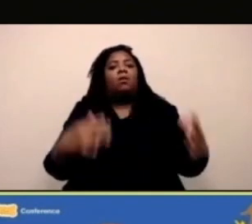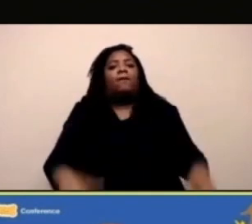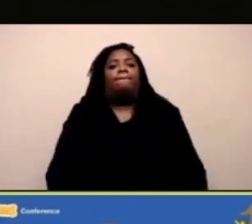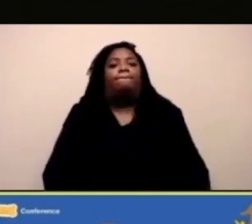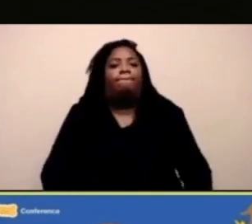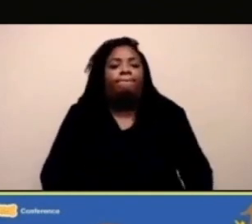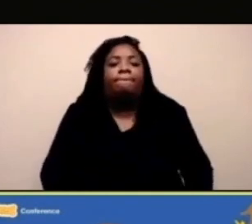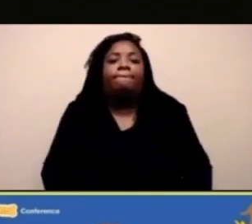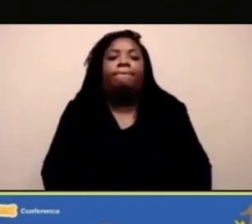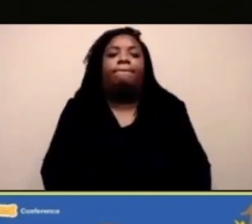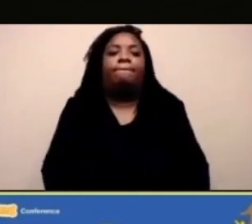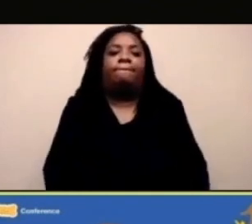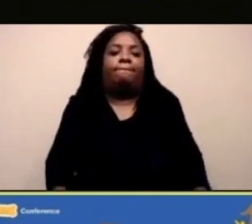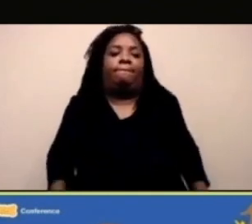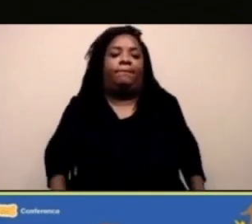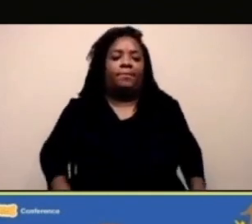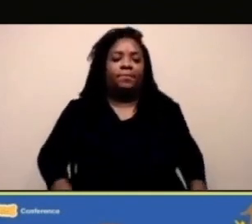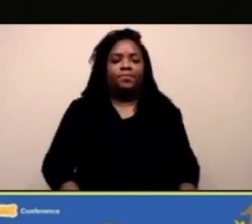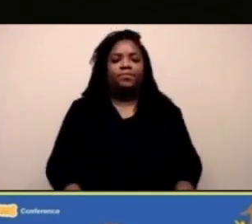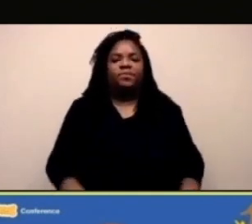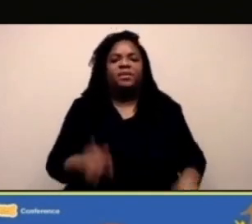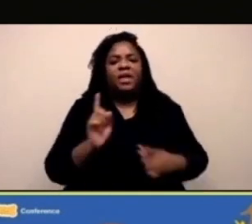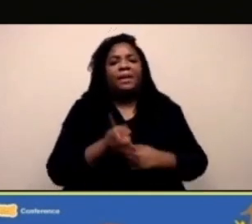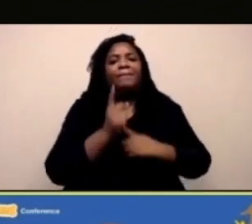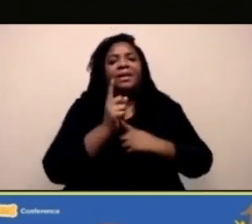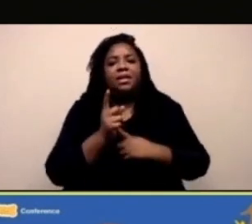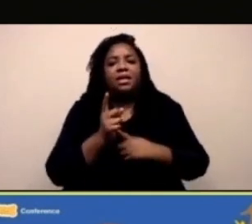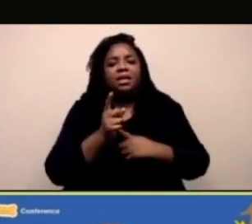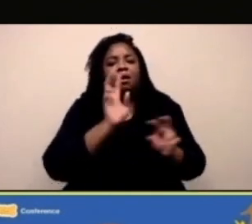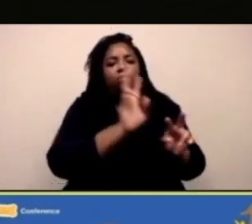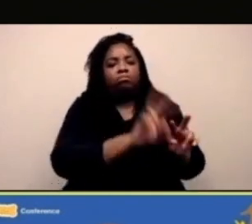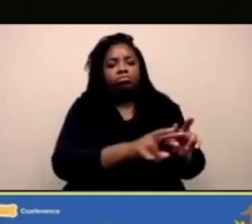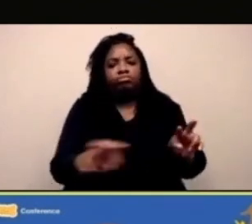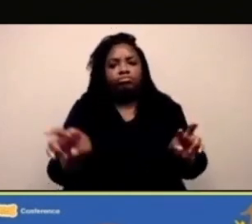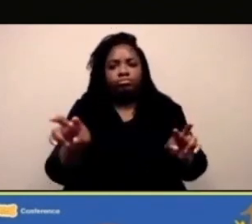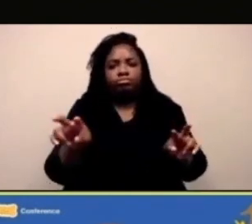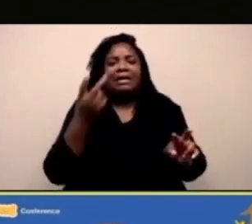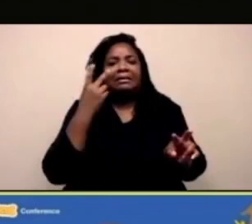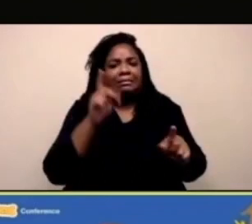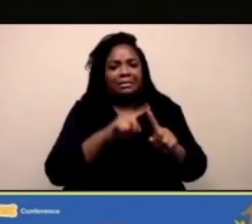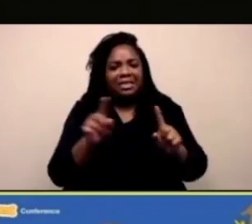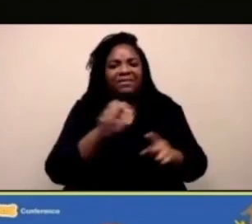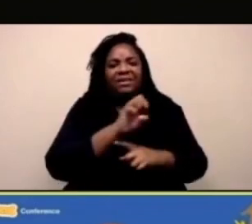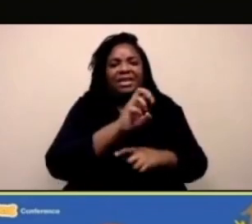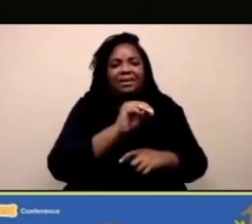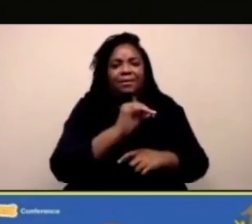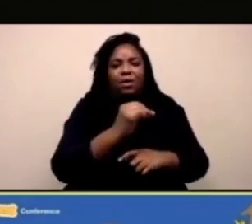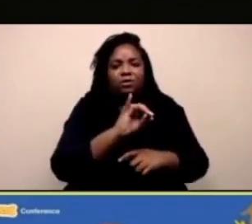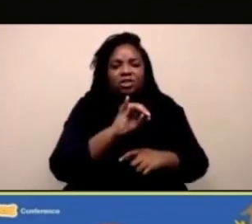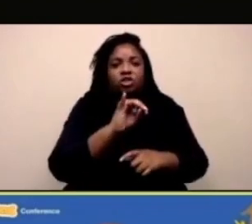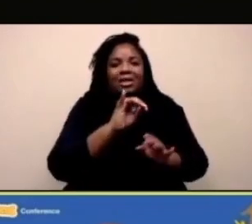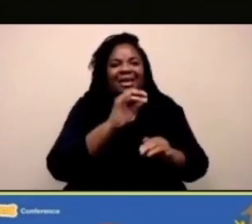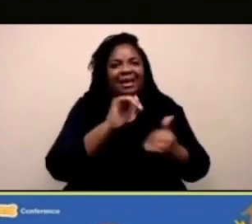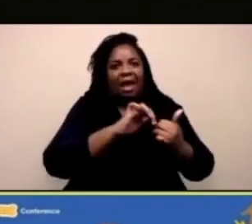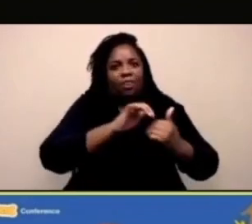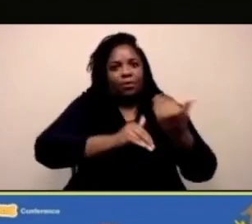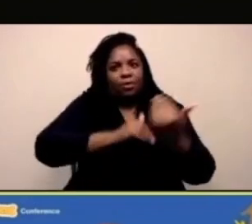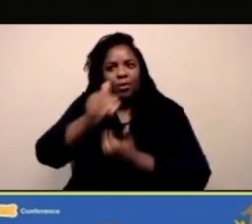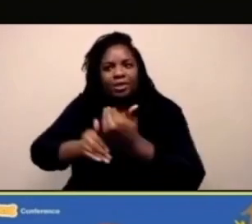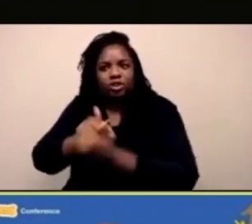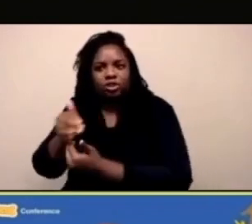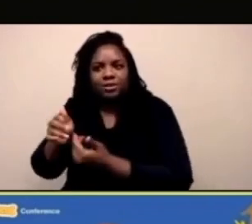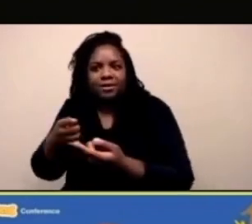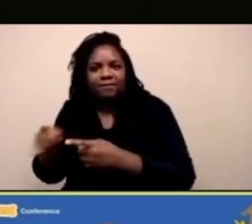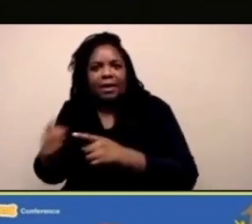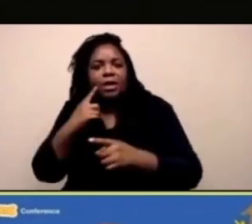take a minute and look through the different emojis and the progression of them and see if you can come up with your